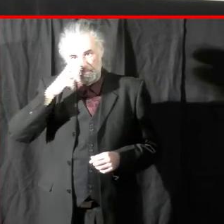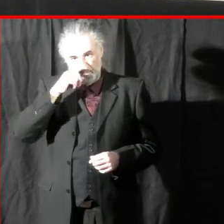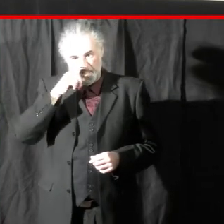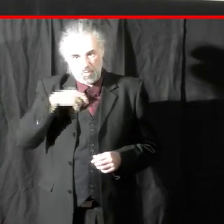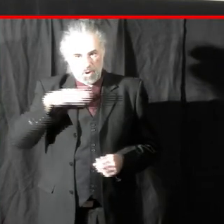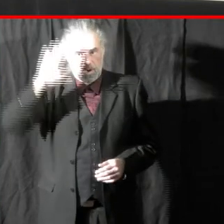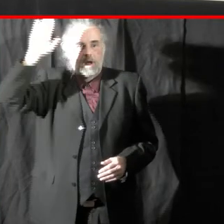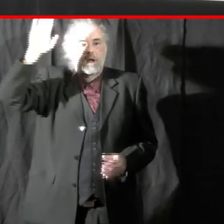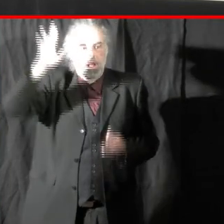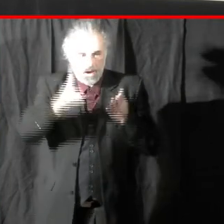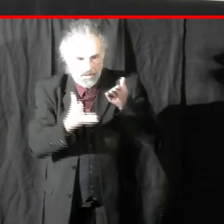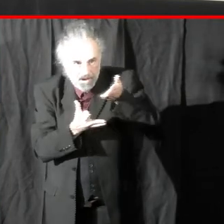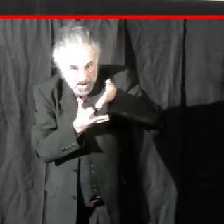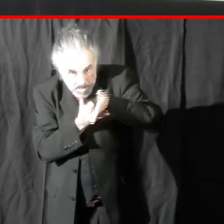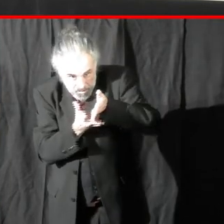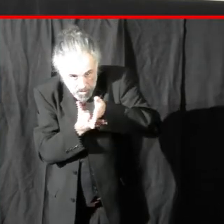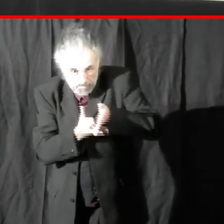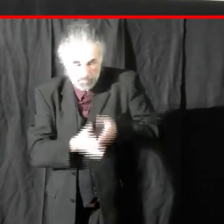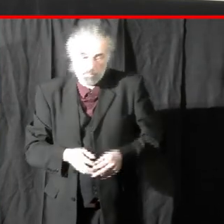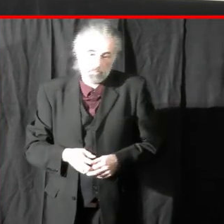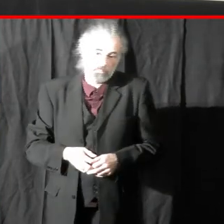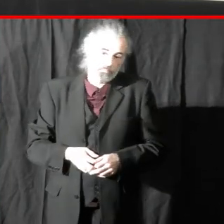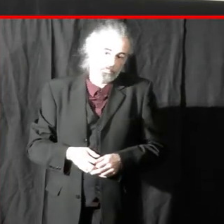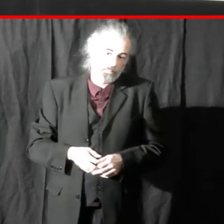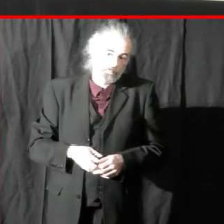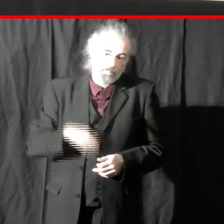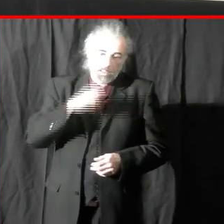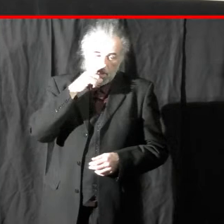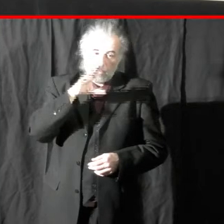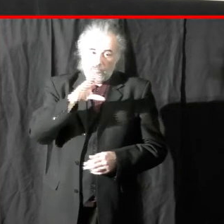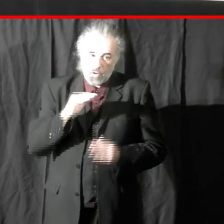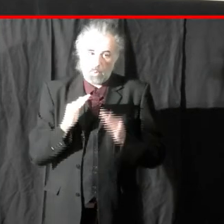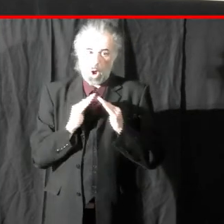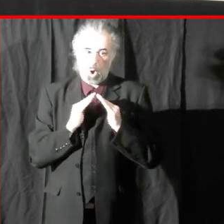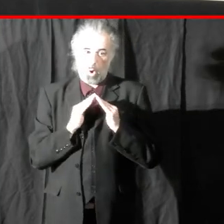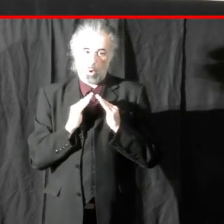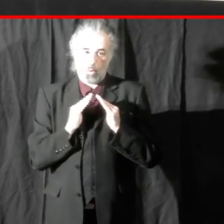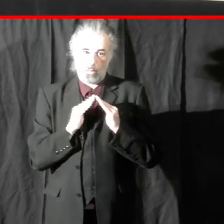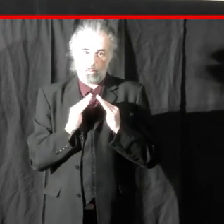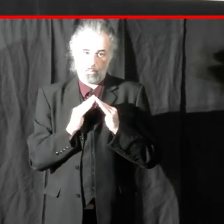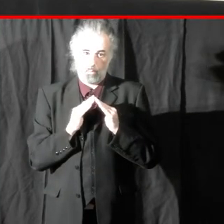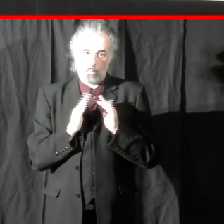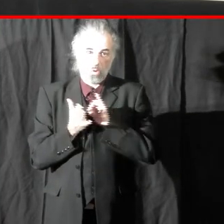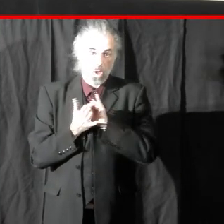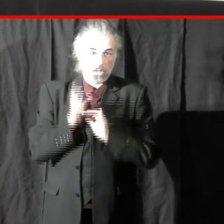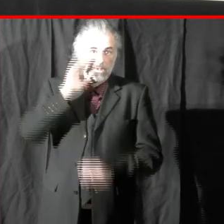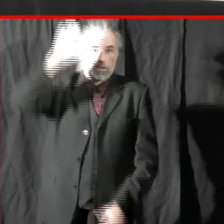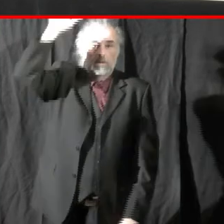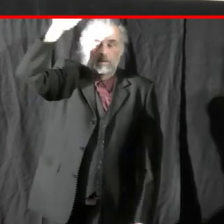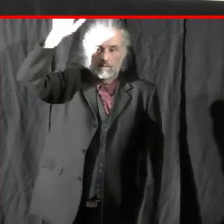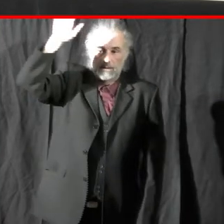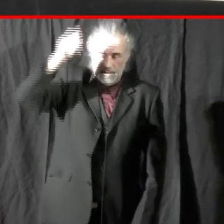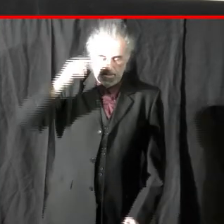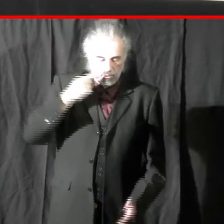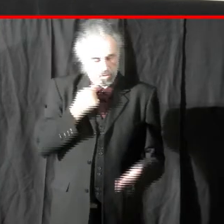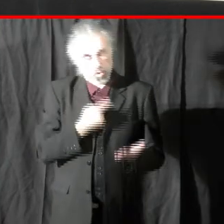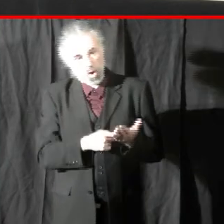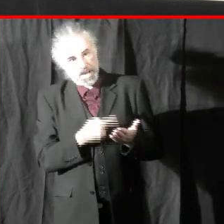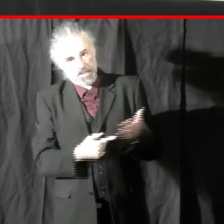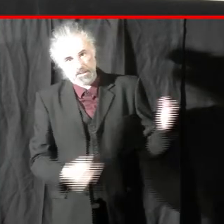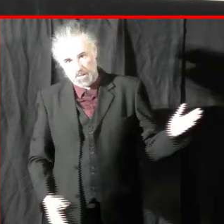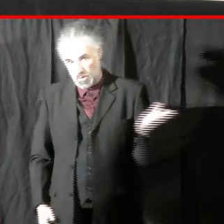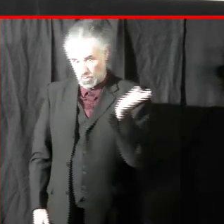stop. And those that are streaming from home, you can say stop in the comments,